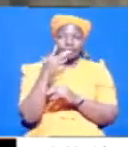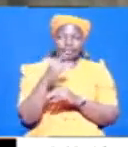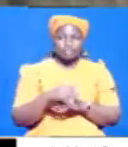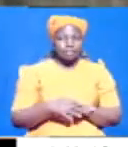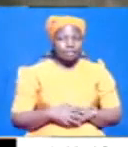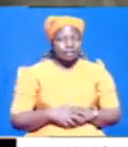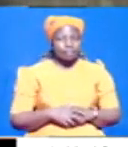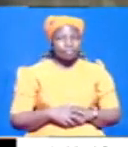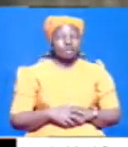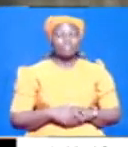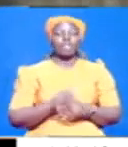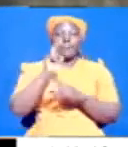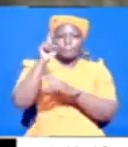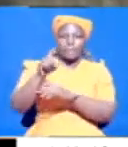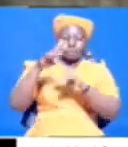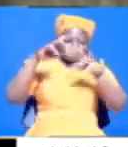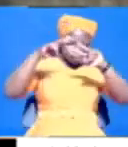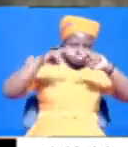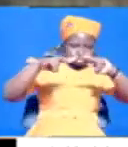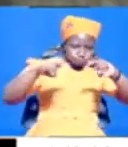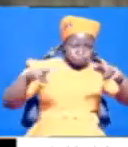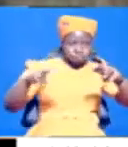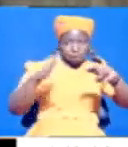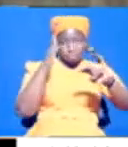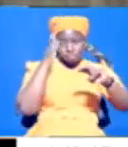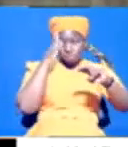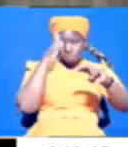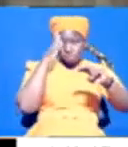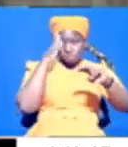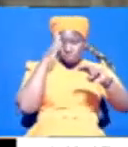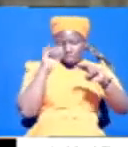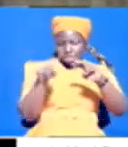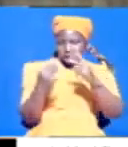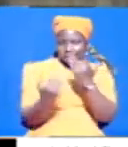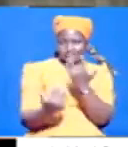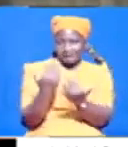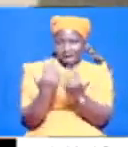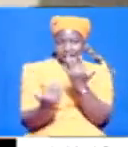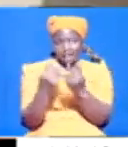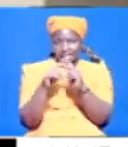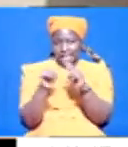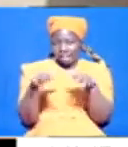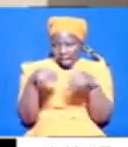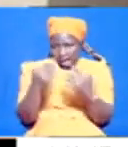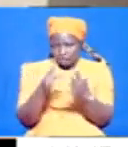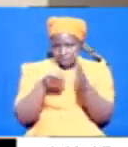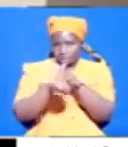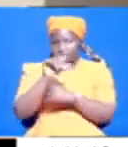cause of these fires in Sigalame.